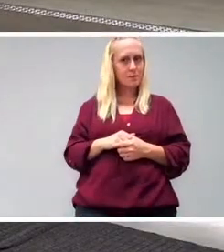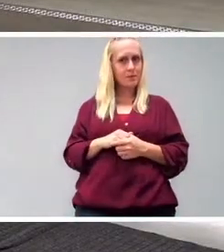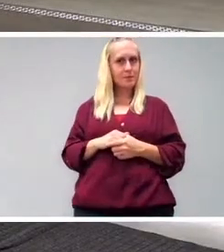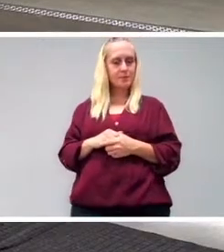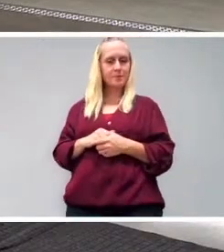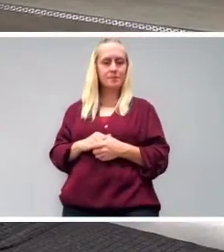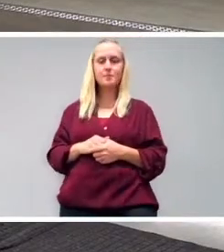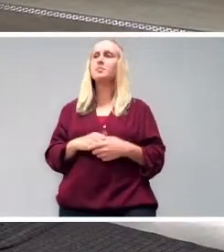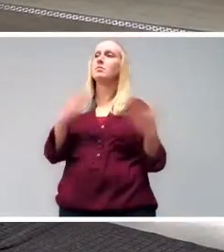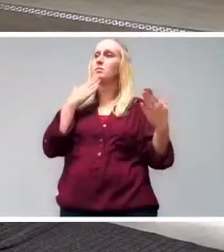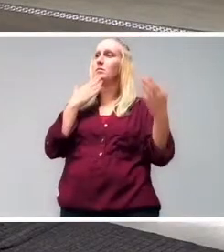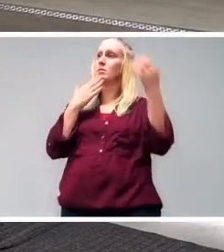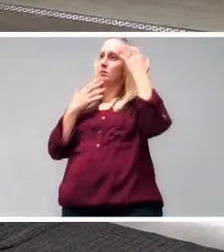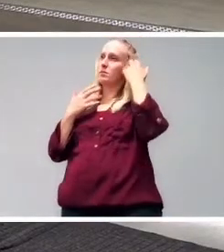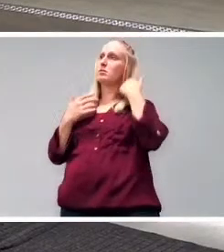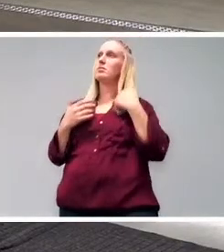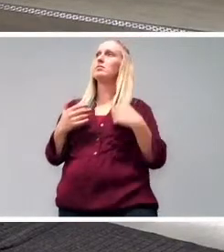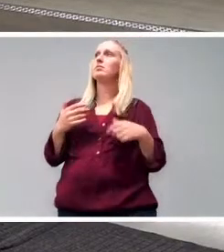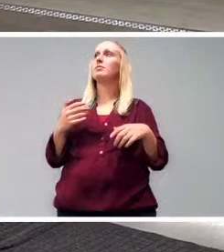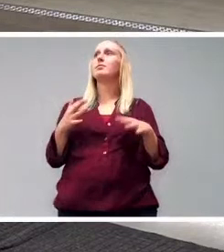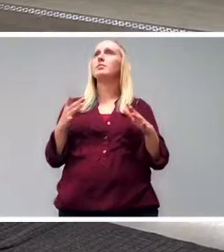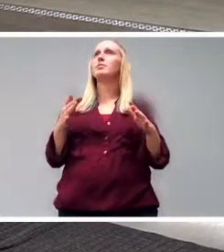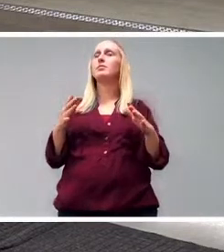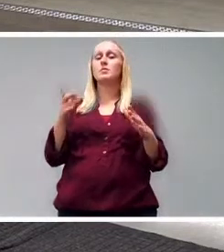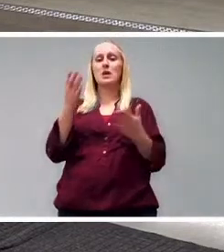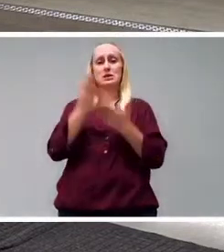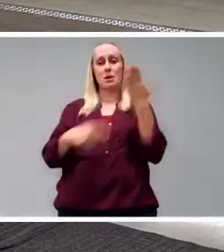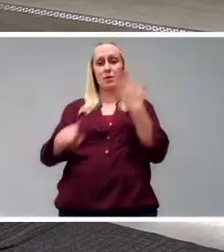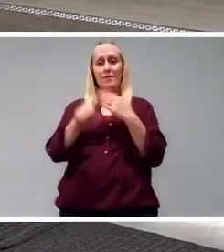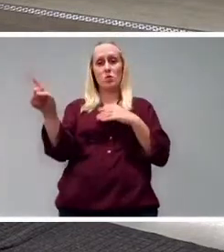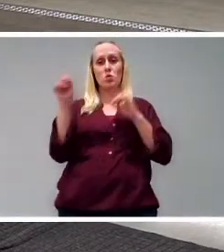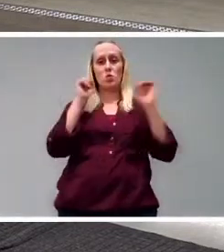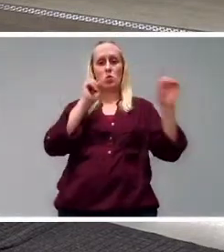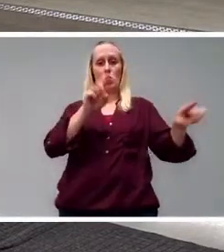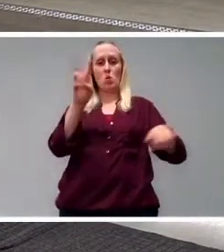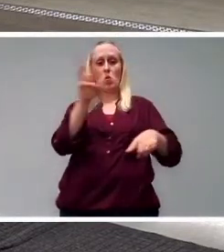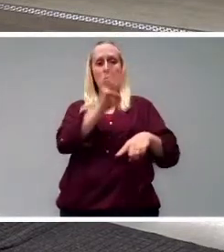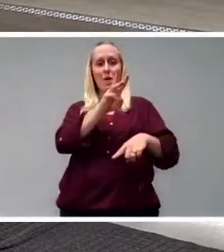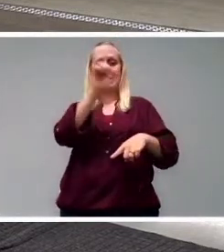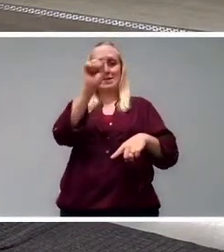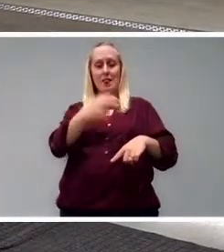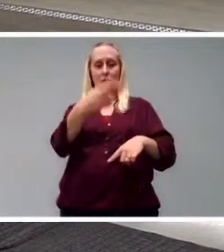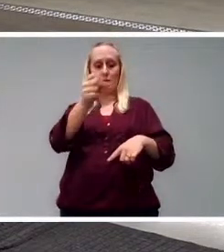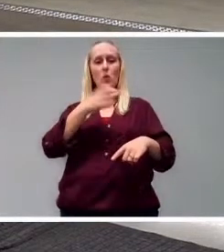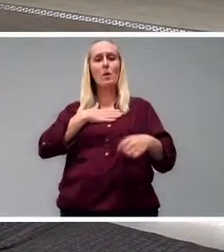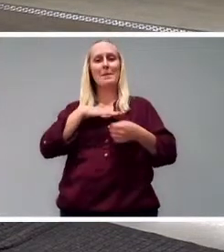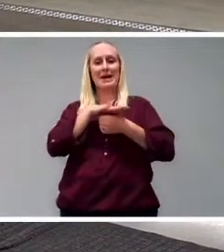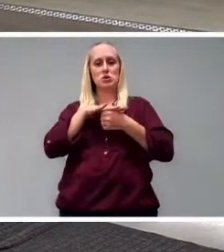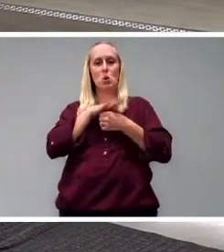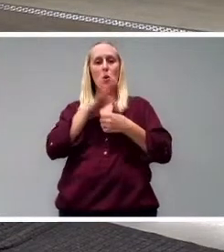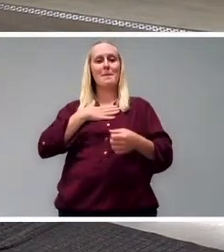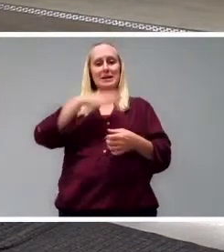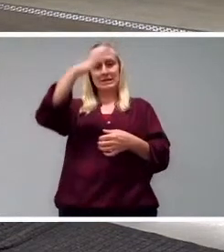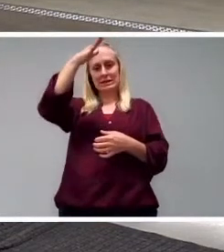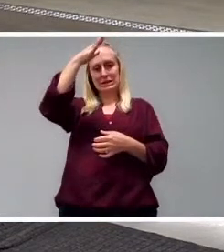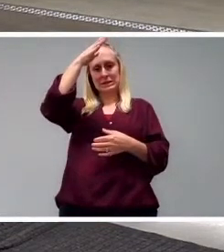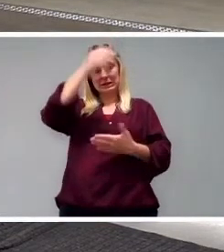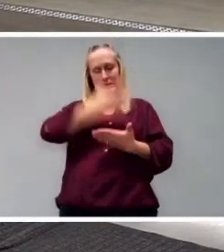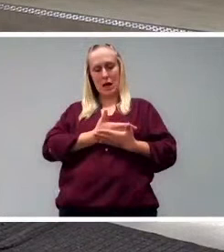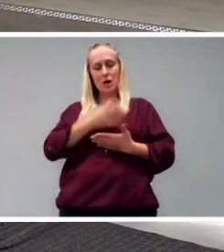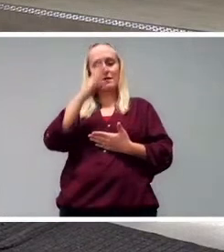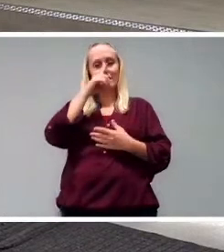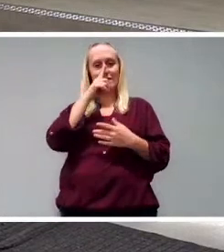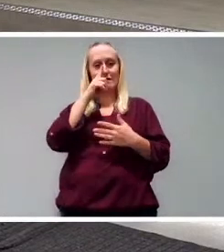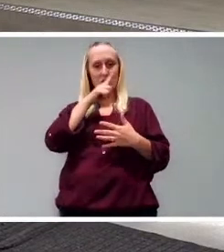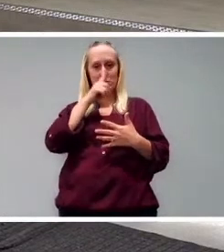Yeah, thank you. And both of you who go to West Salem High School, that's in my zone, and also my son's a freshman there, and he has